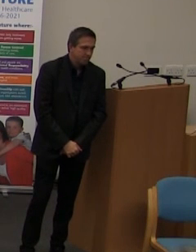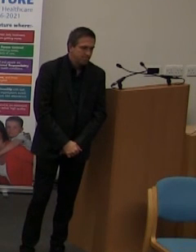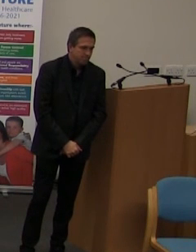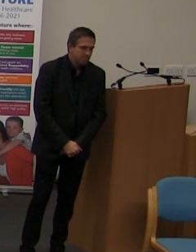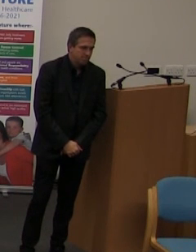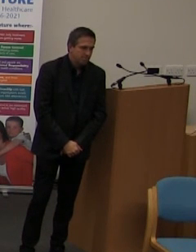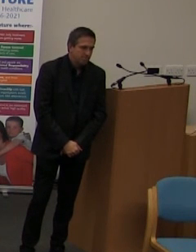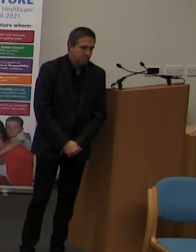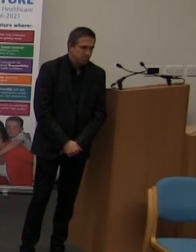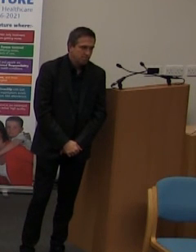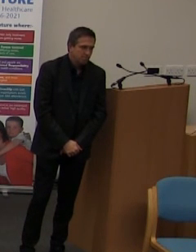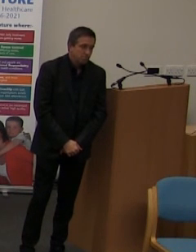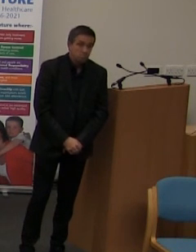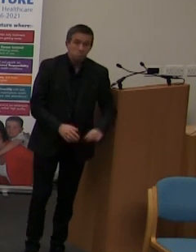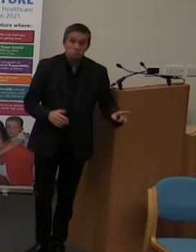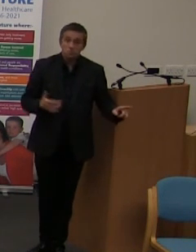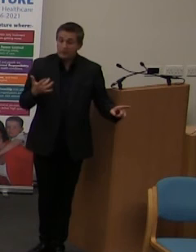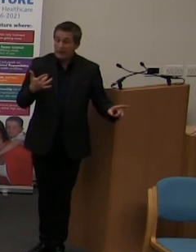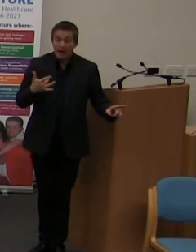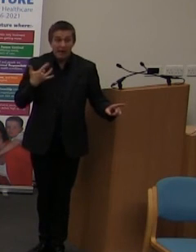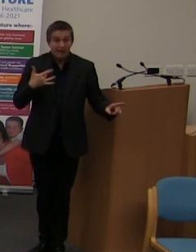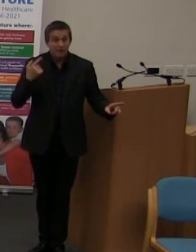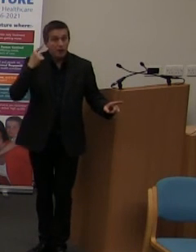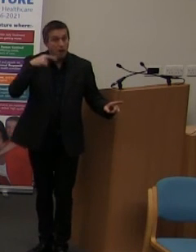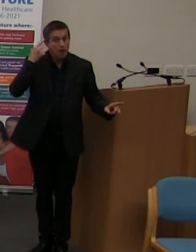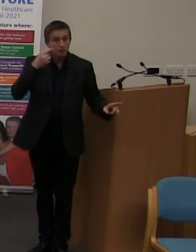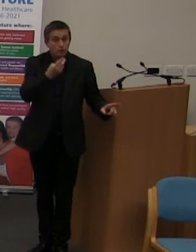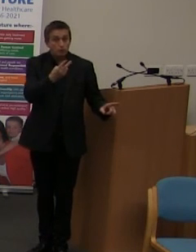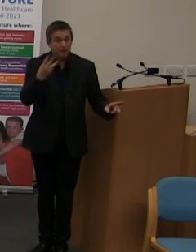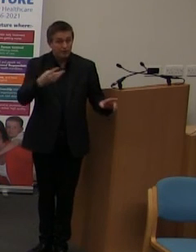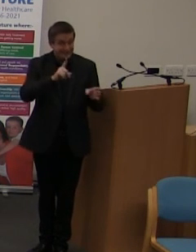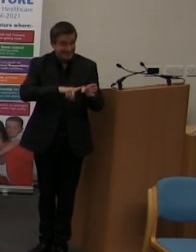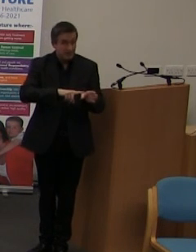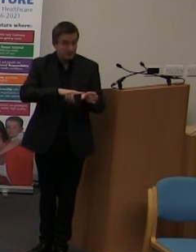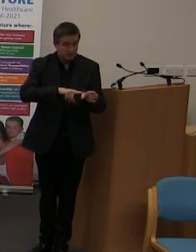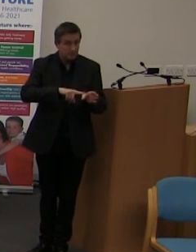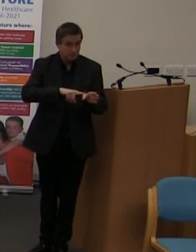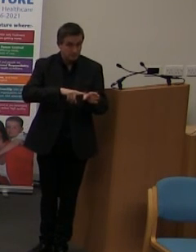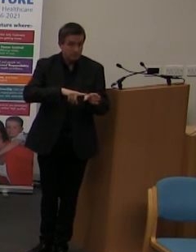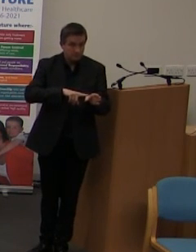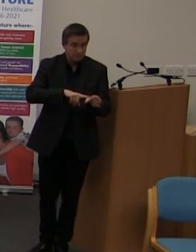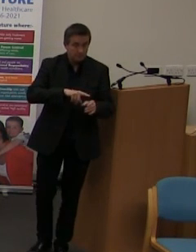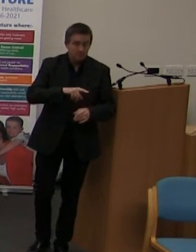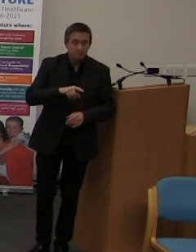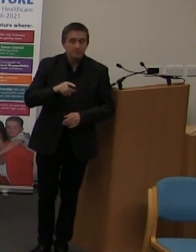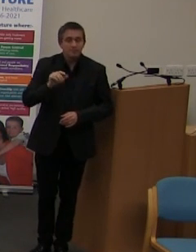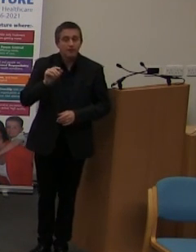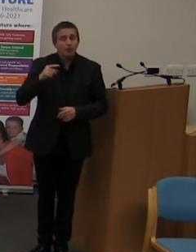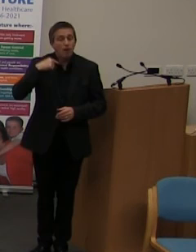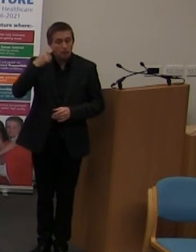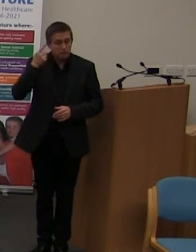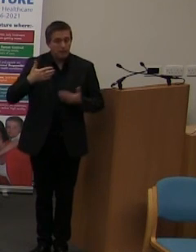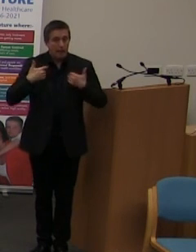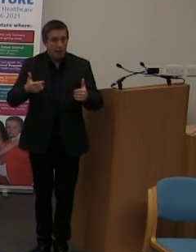I wonder, I've lived 23 years in London, in the southeast, and the health authority that I